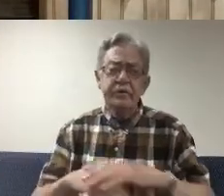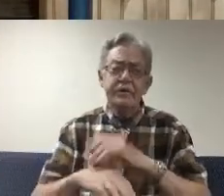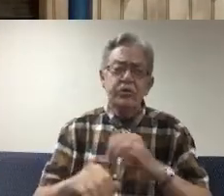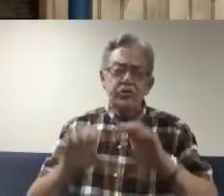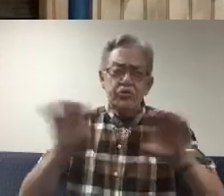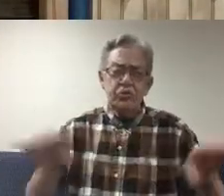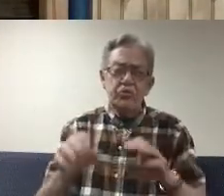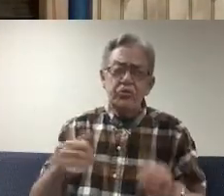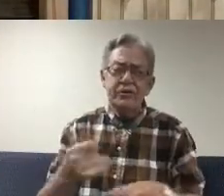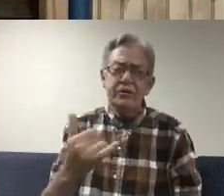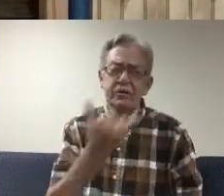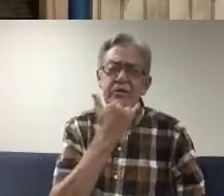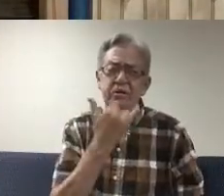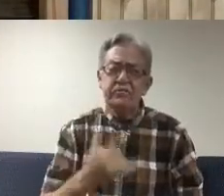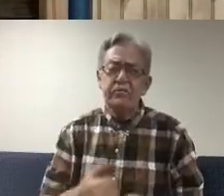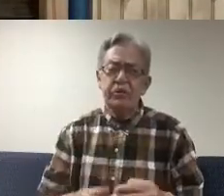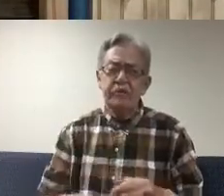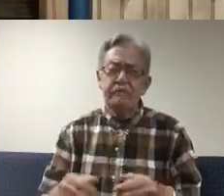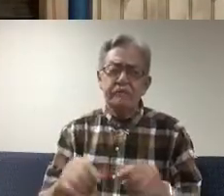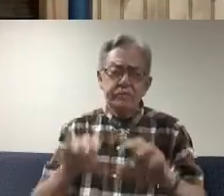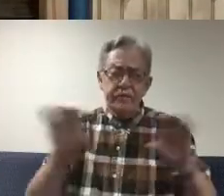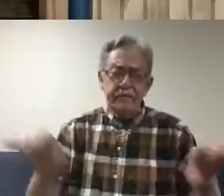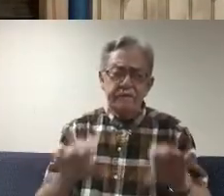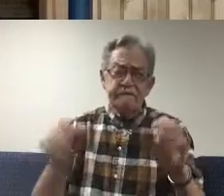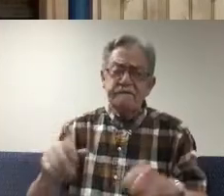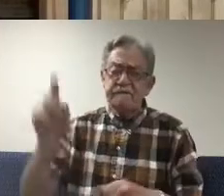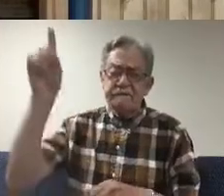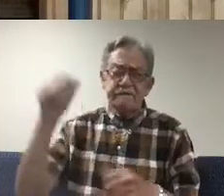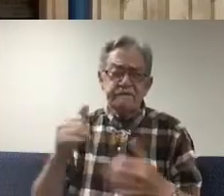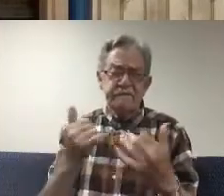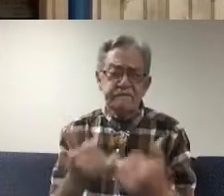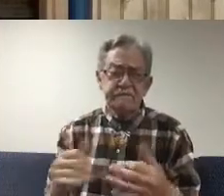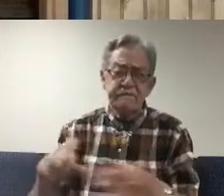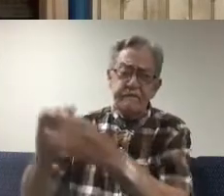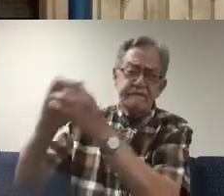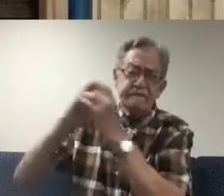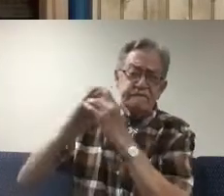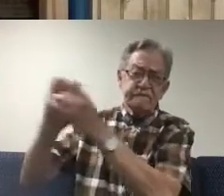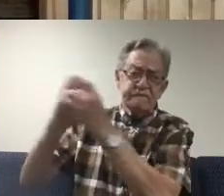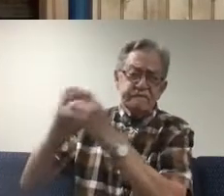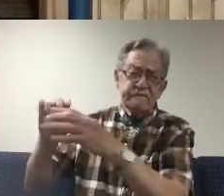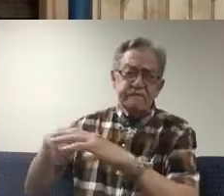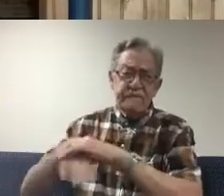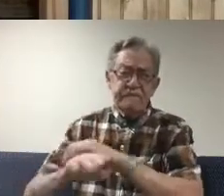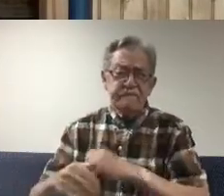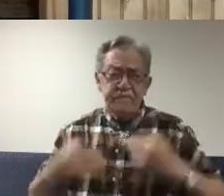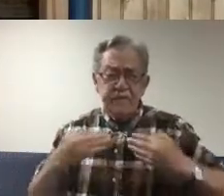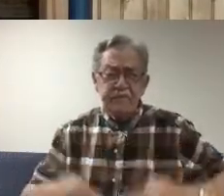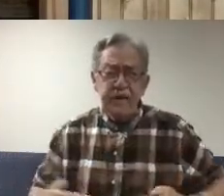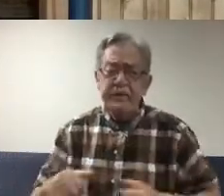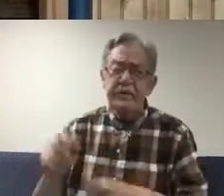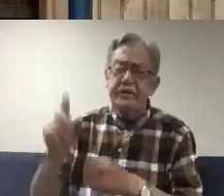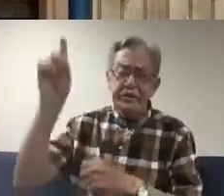get away from thinking that you're better than some other person. All right? Get away from thinking